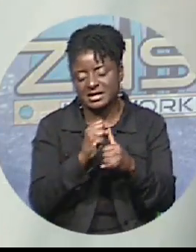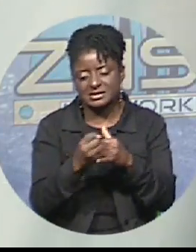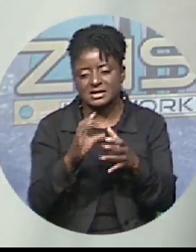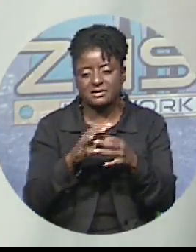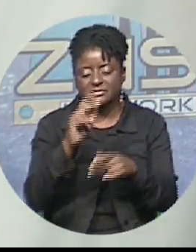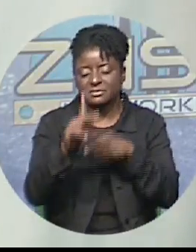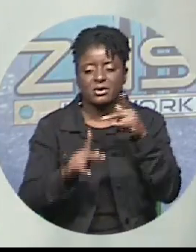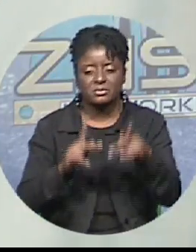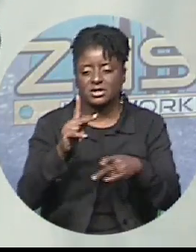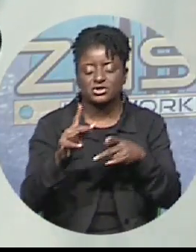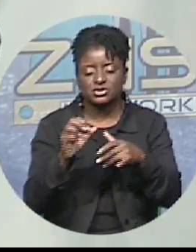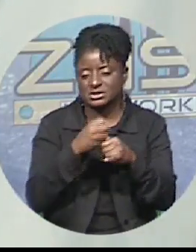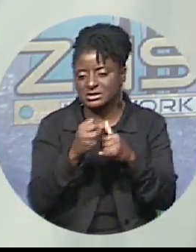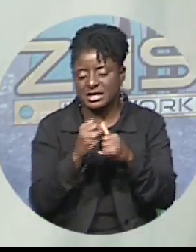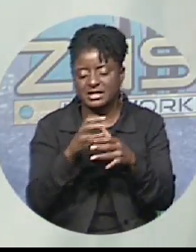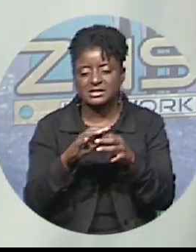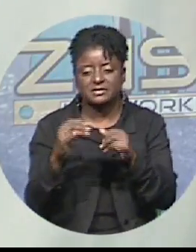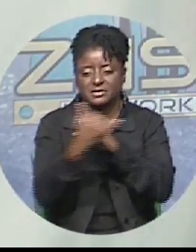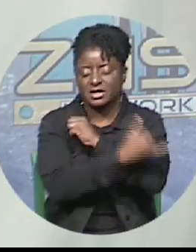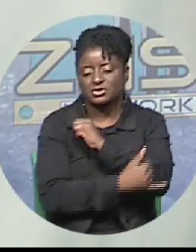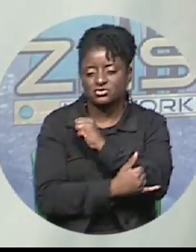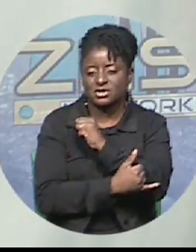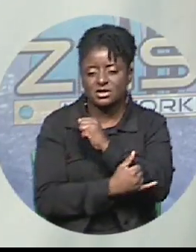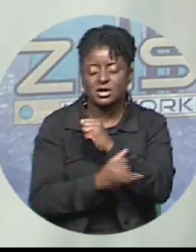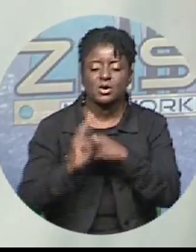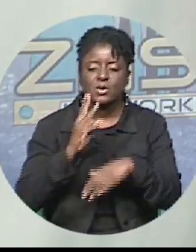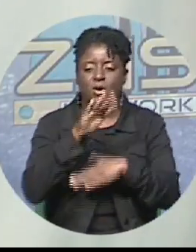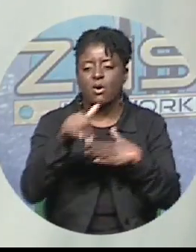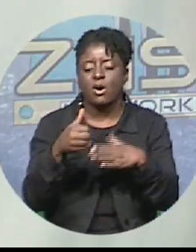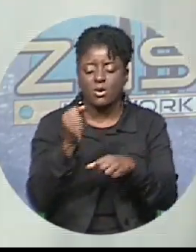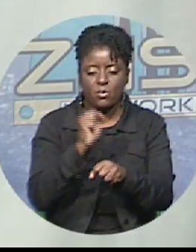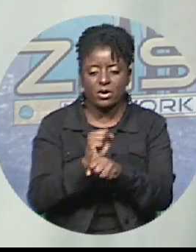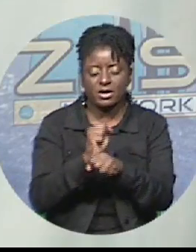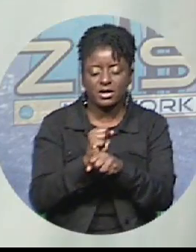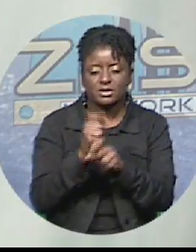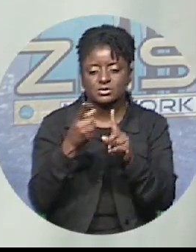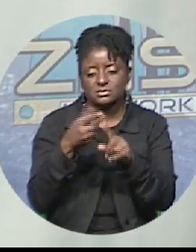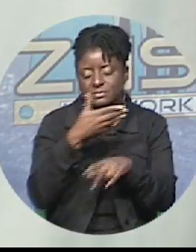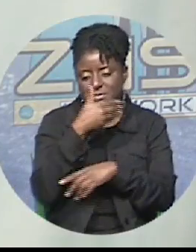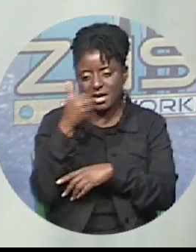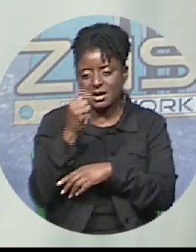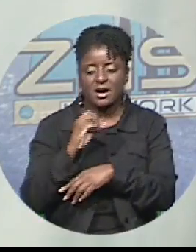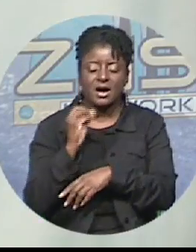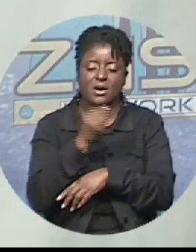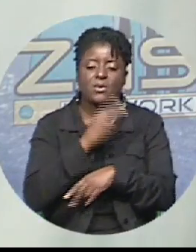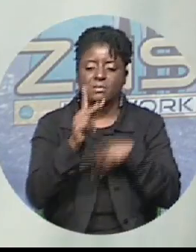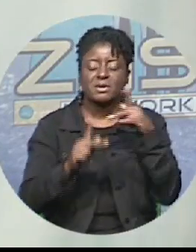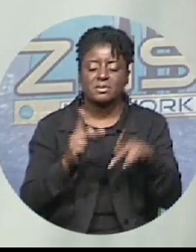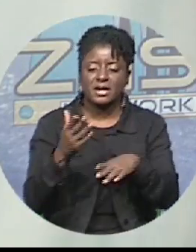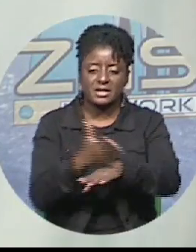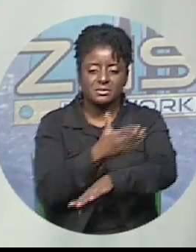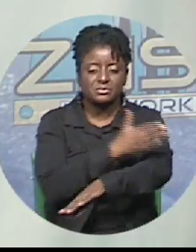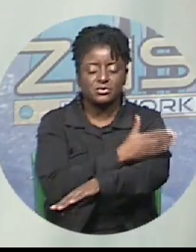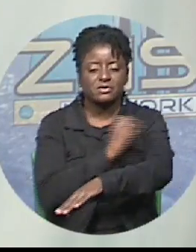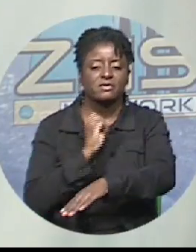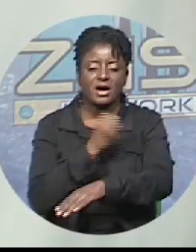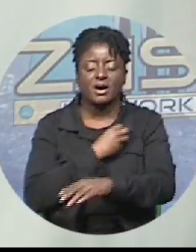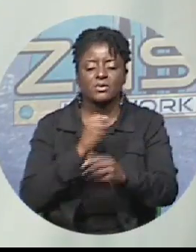all working for is the betterment of our people and the improvement of our